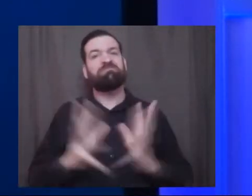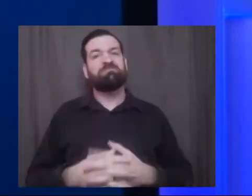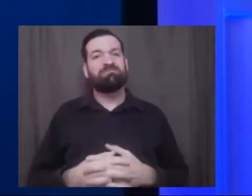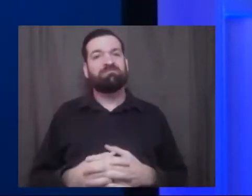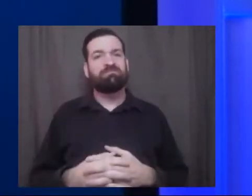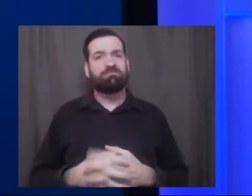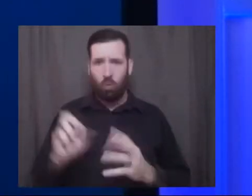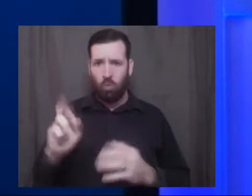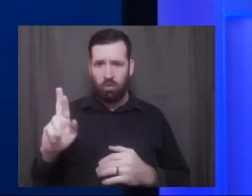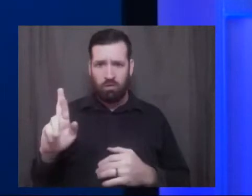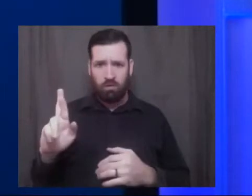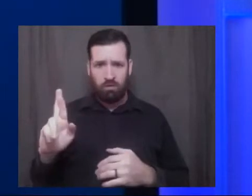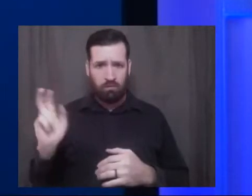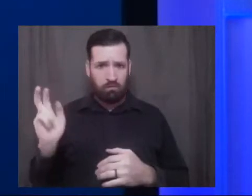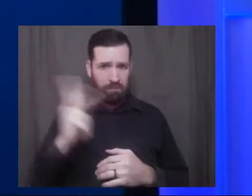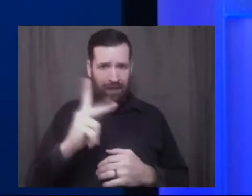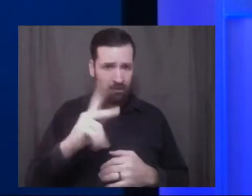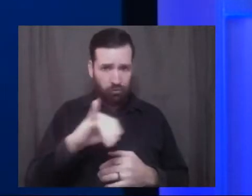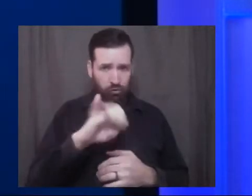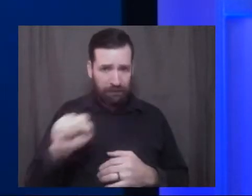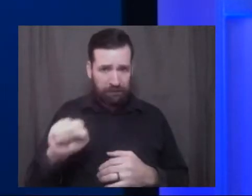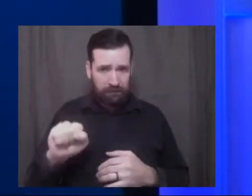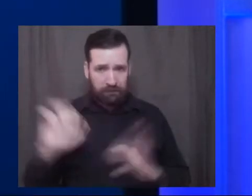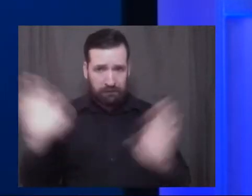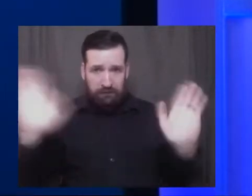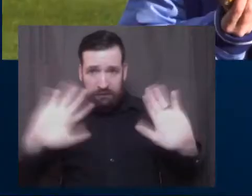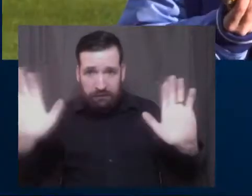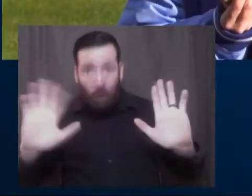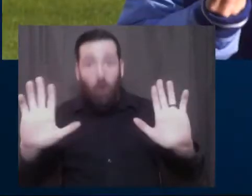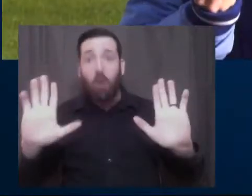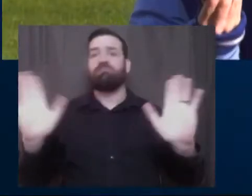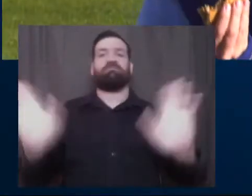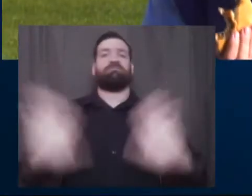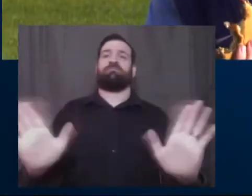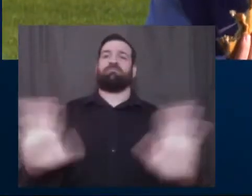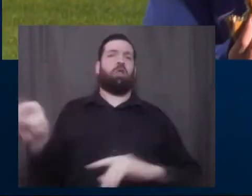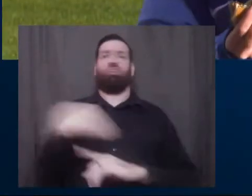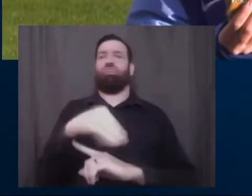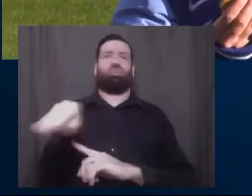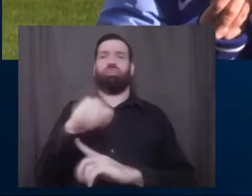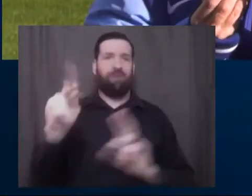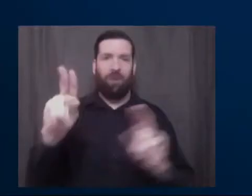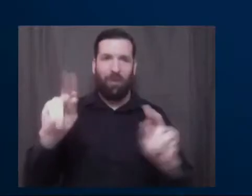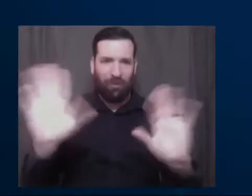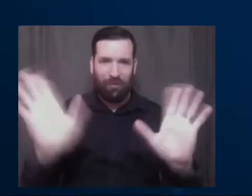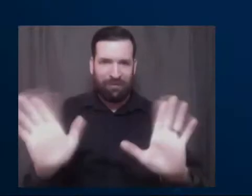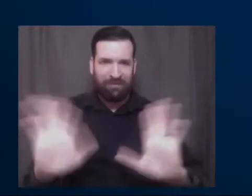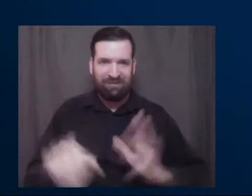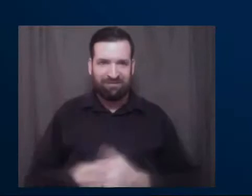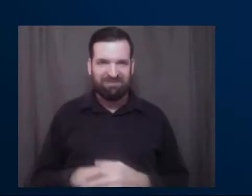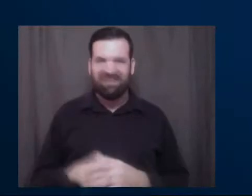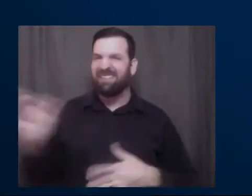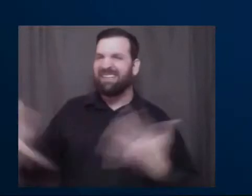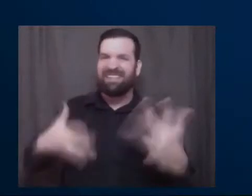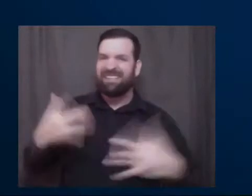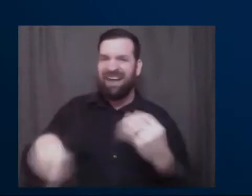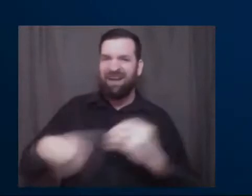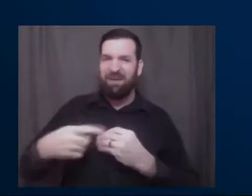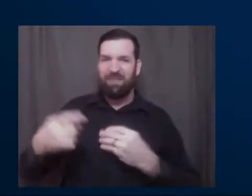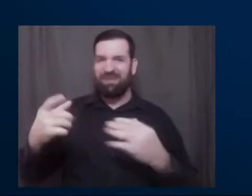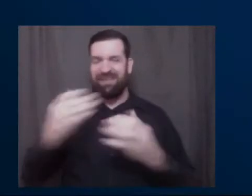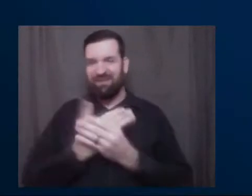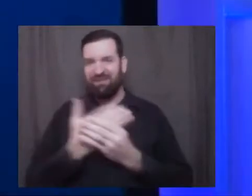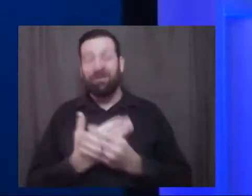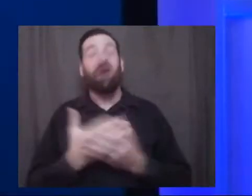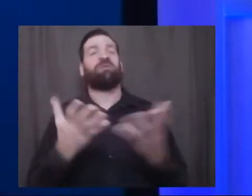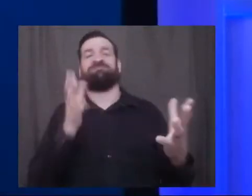Jess? She's waving her hands. Nope, she's shaking her head no. I think she's excited about the sandwich. All right, I will let you off the hook.